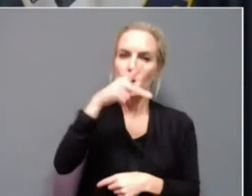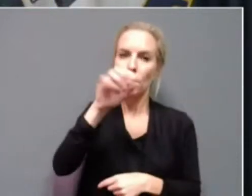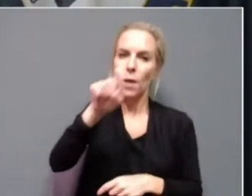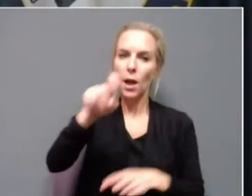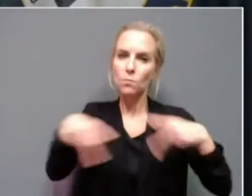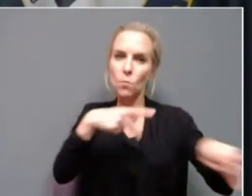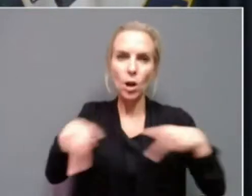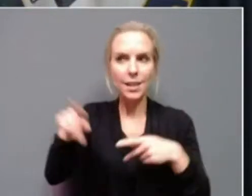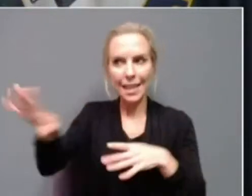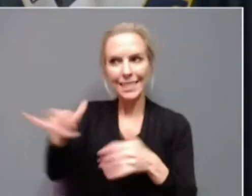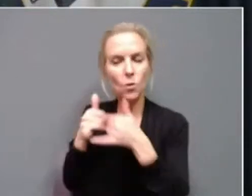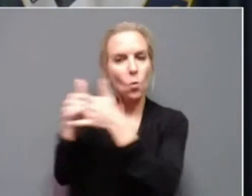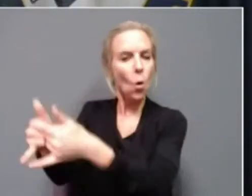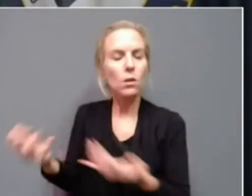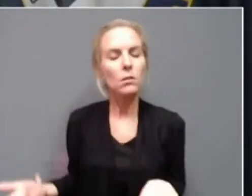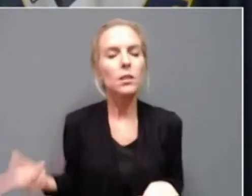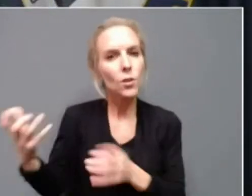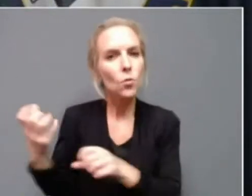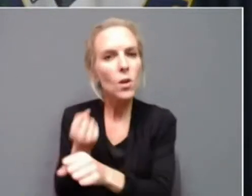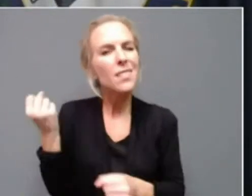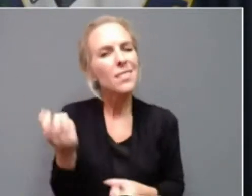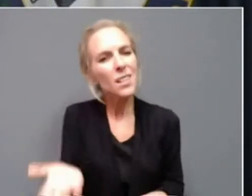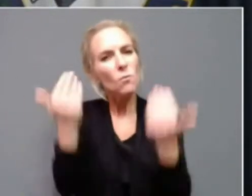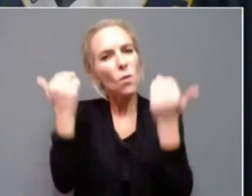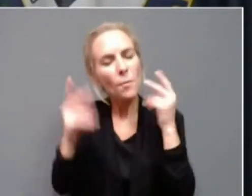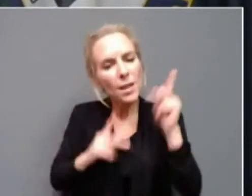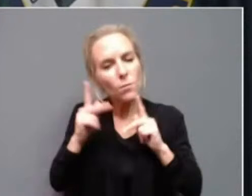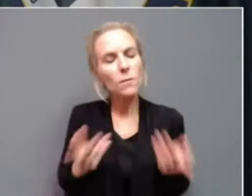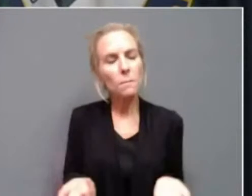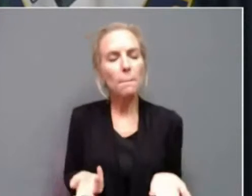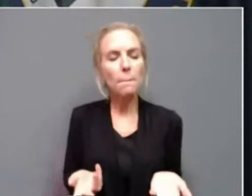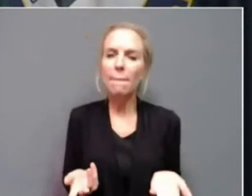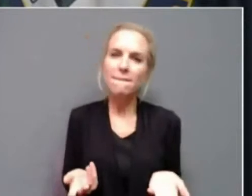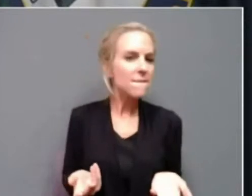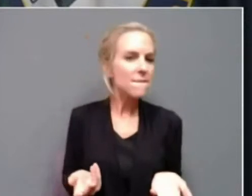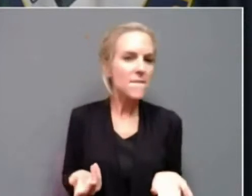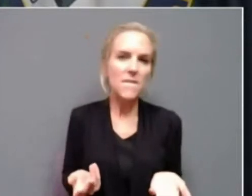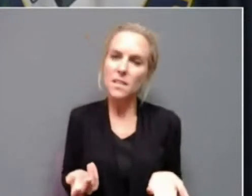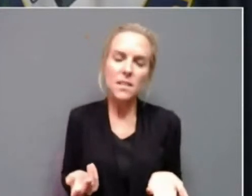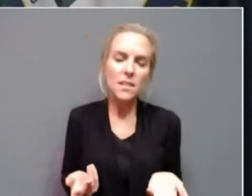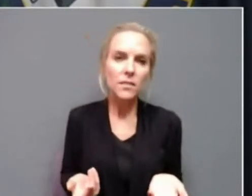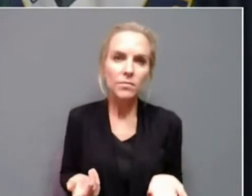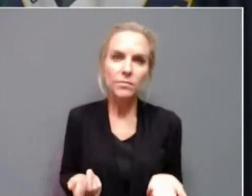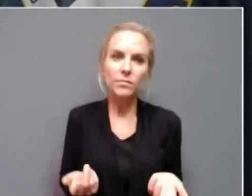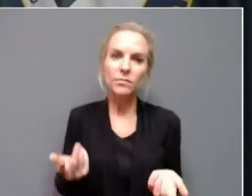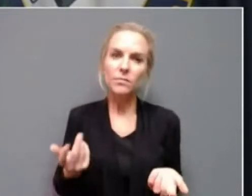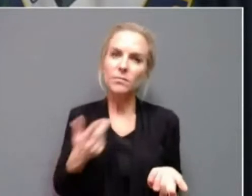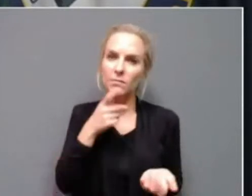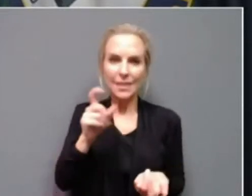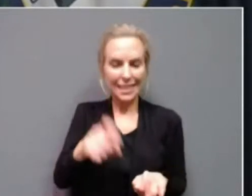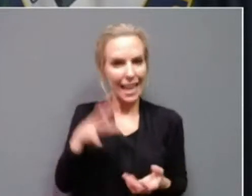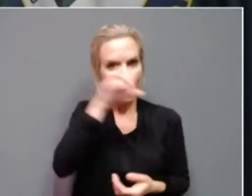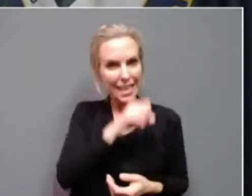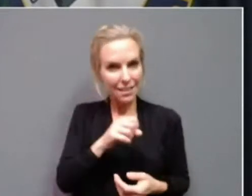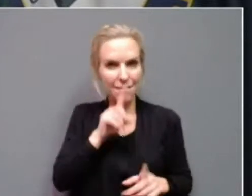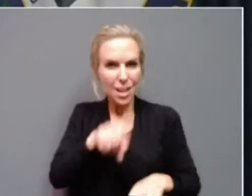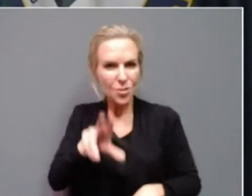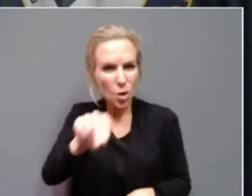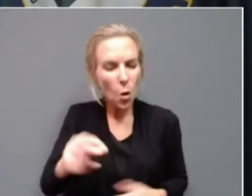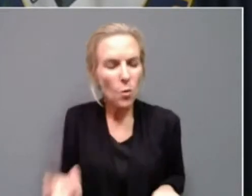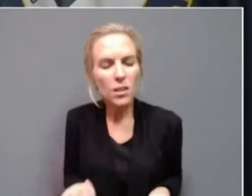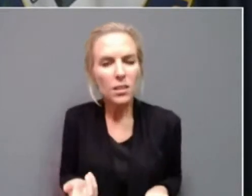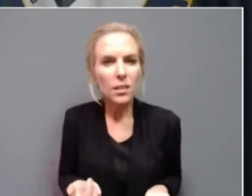wins. I mean, come on, folks. I know I said this early on. I guess the answer is no, but can we not